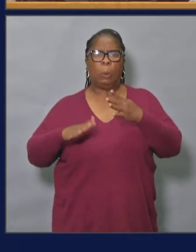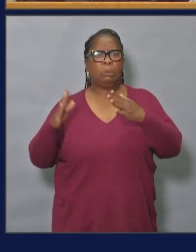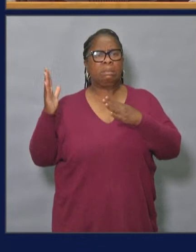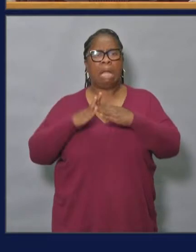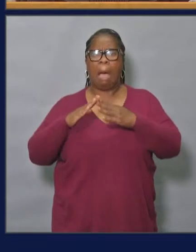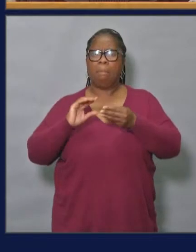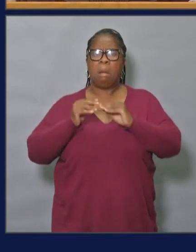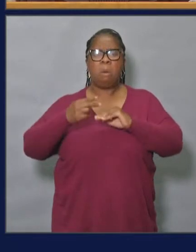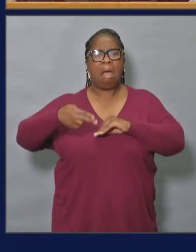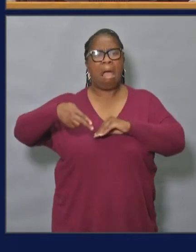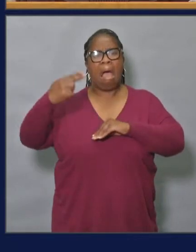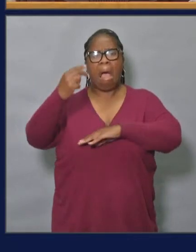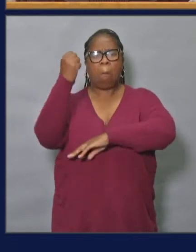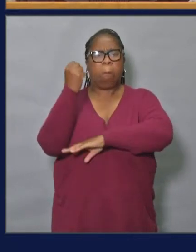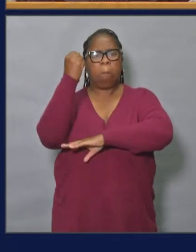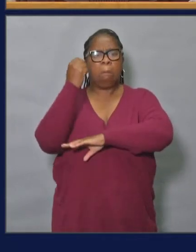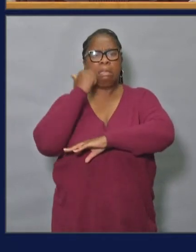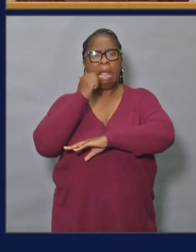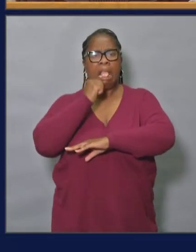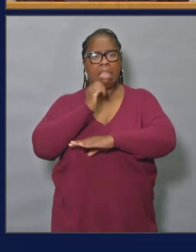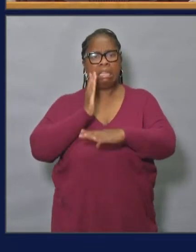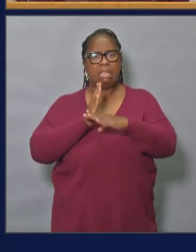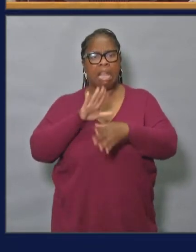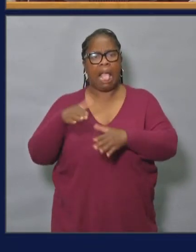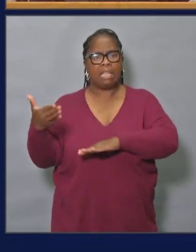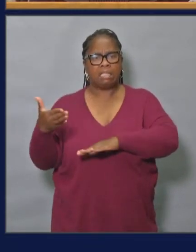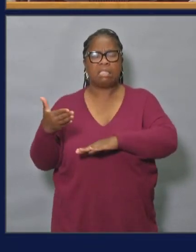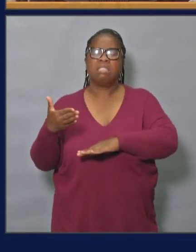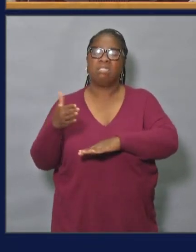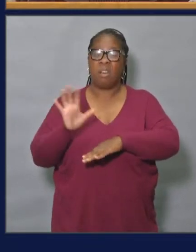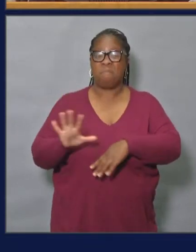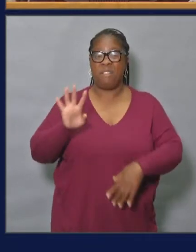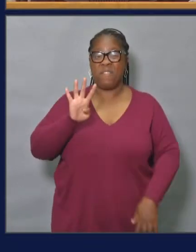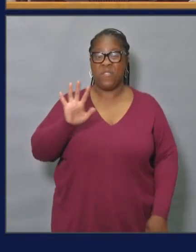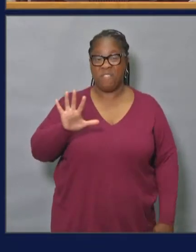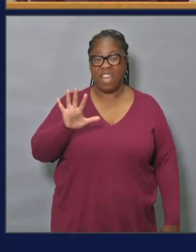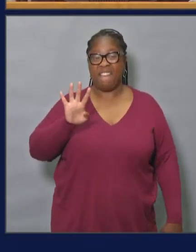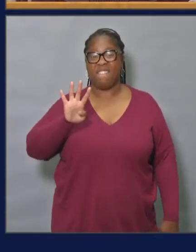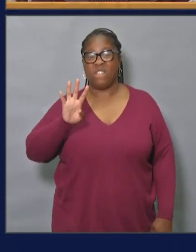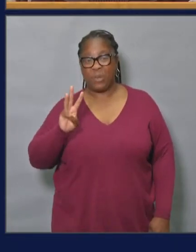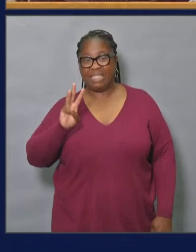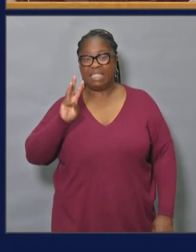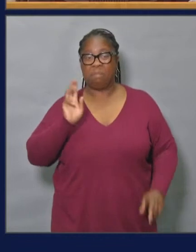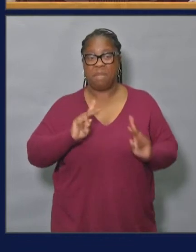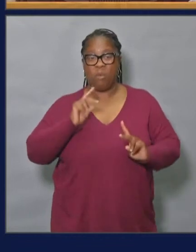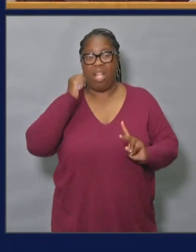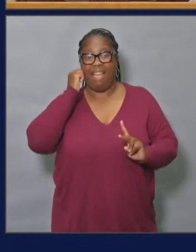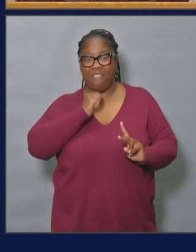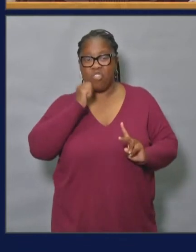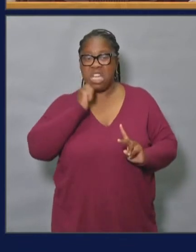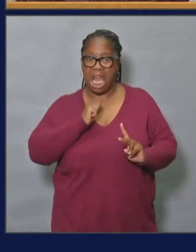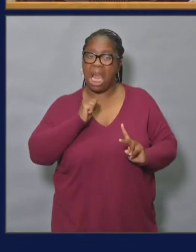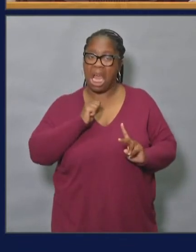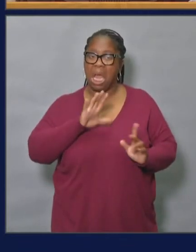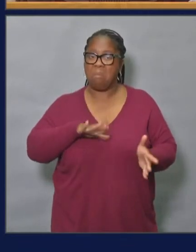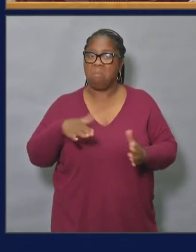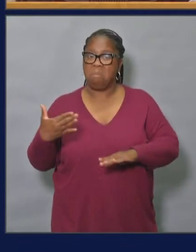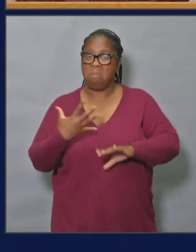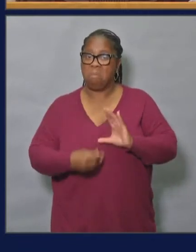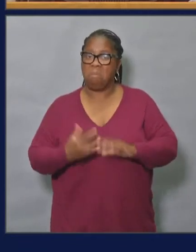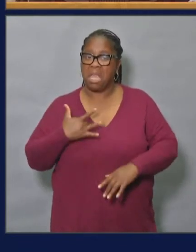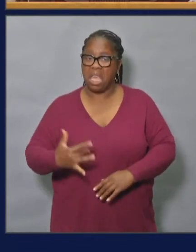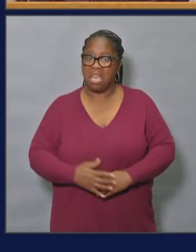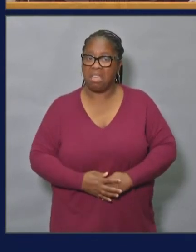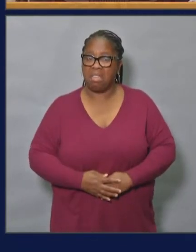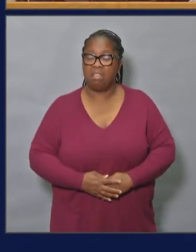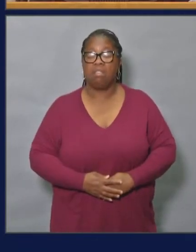the average daily total deaths was about 45 or 46 people per day who passed away. And the average daily deaths